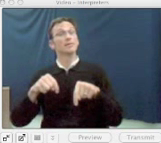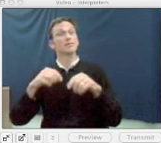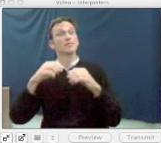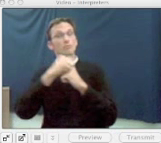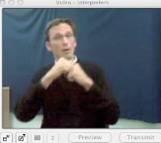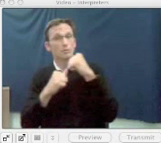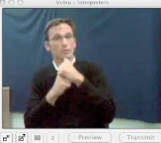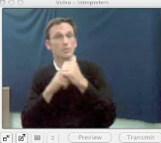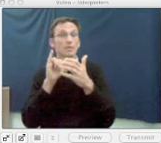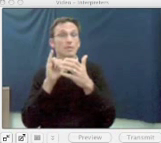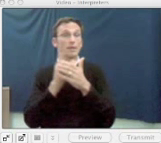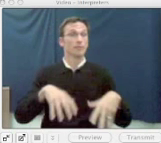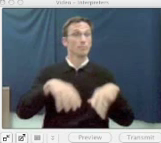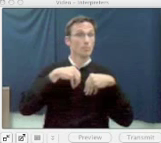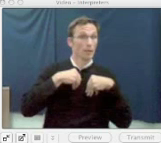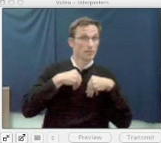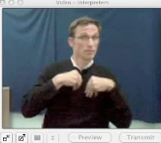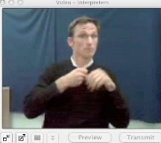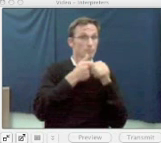of the presentation.